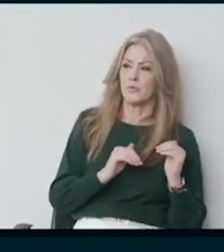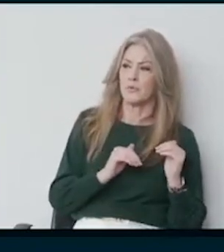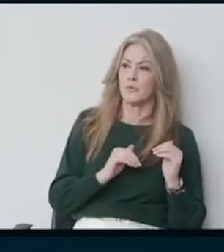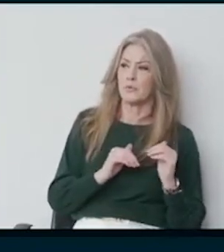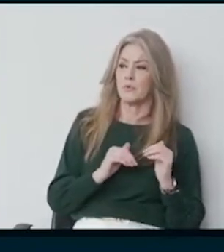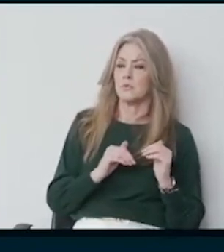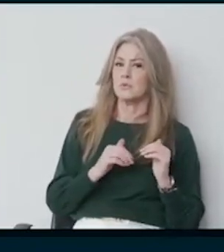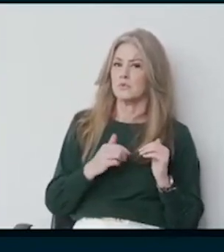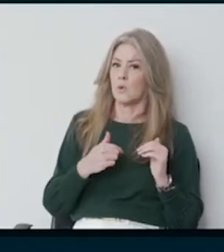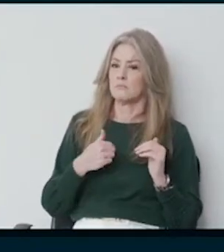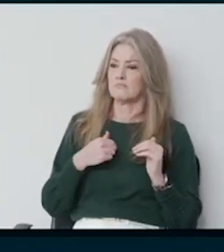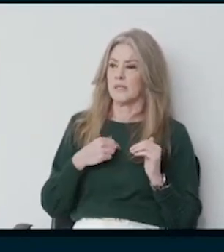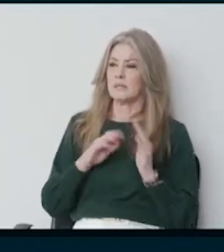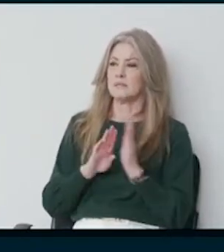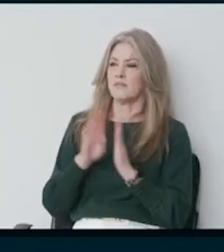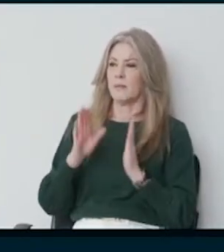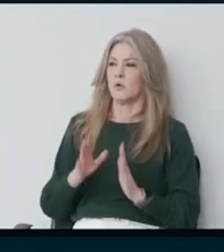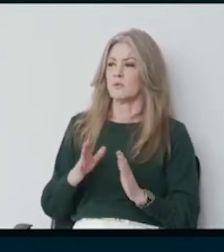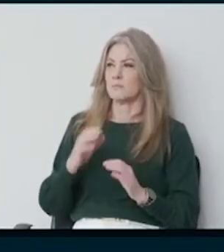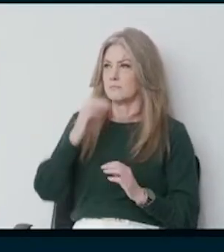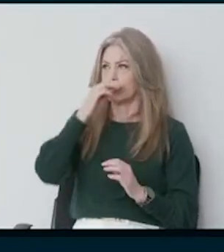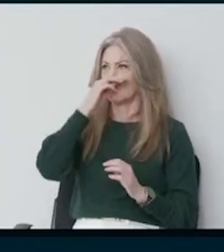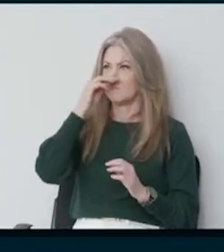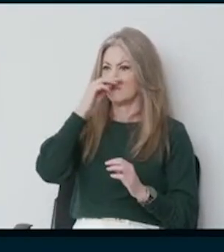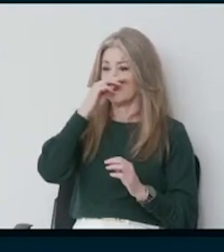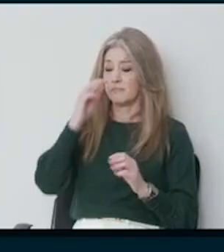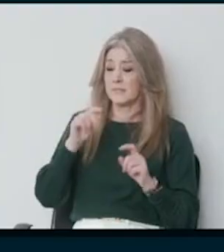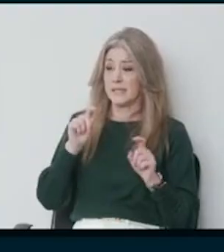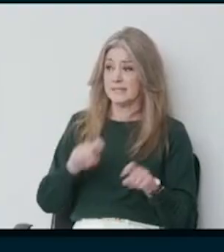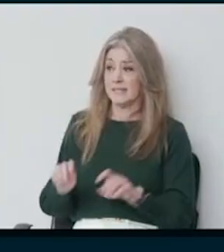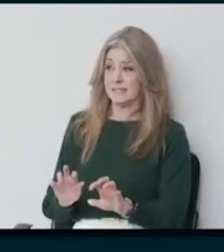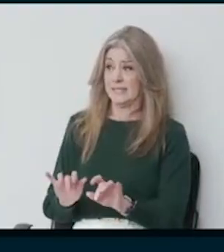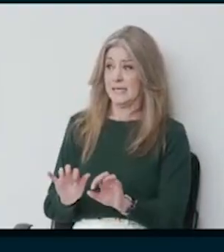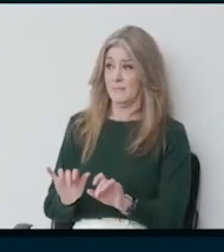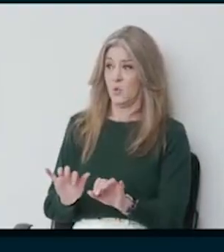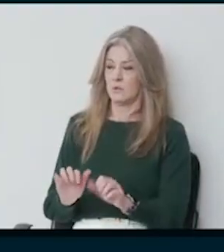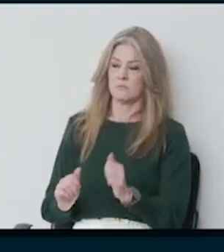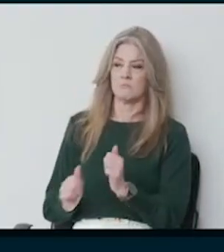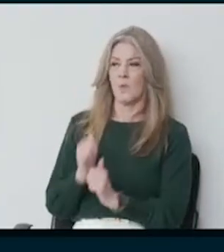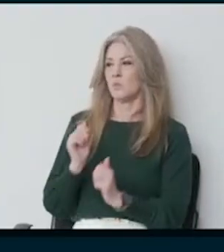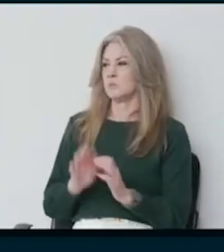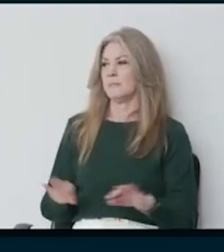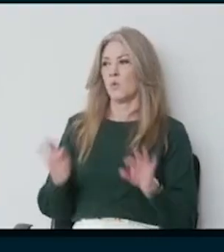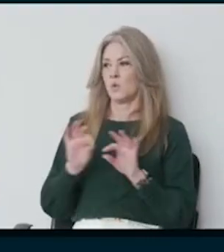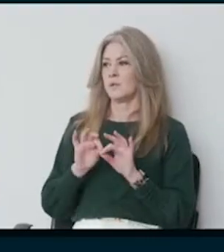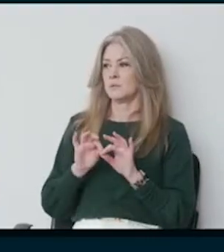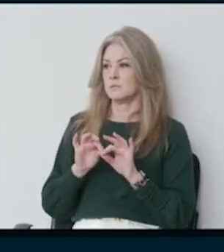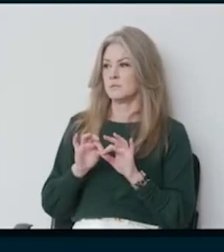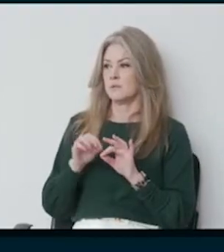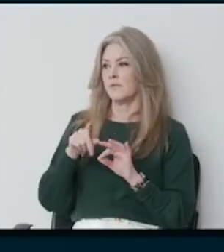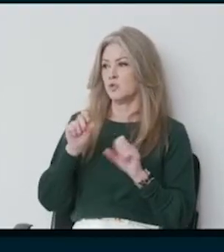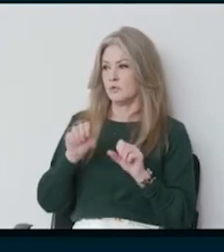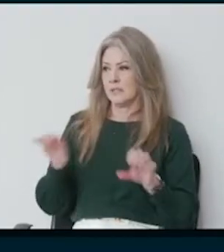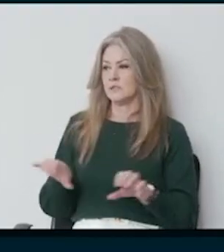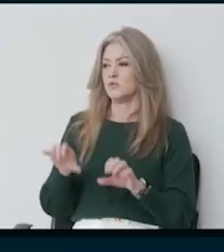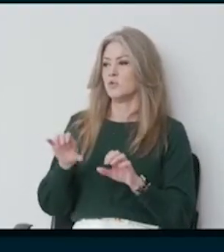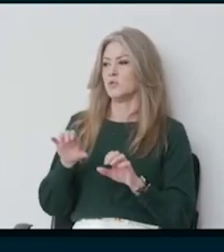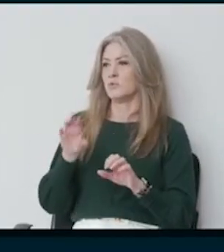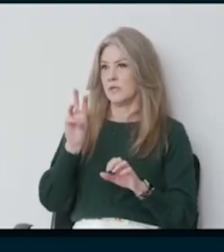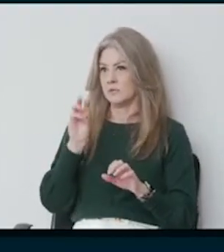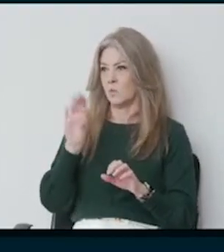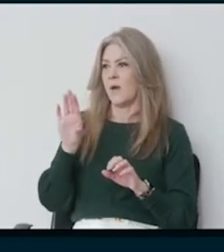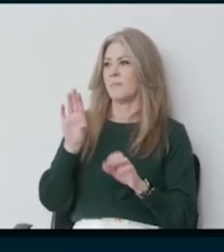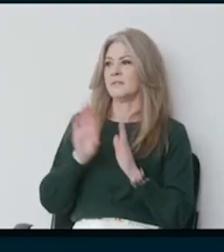to another, this is why I think that testing with a keyboard is the most important thing you can do as a web developer